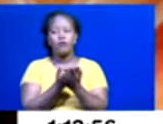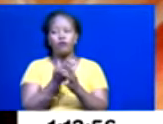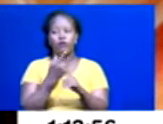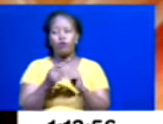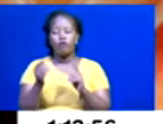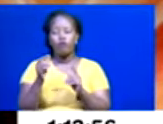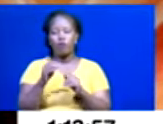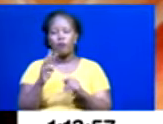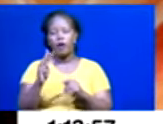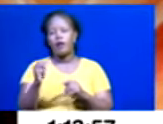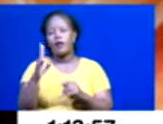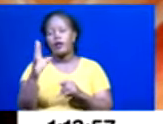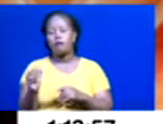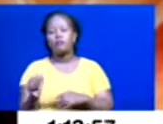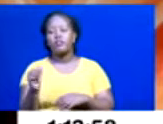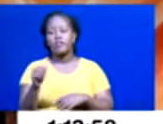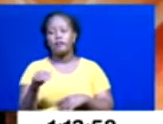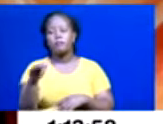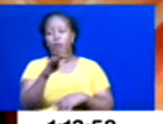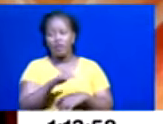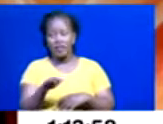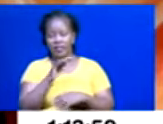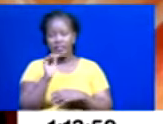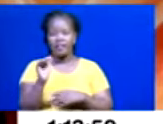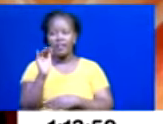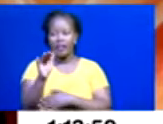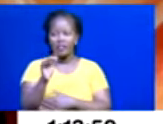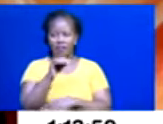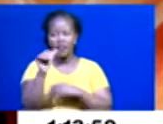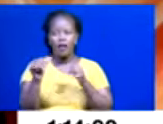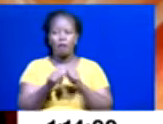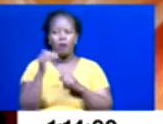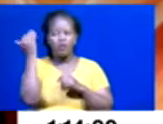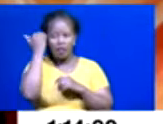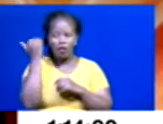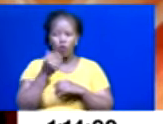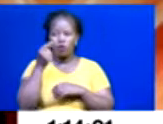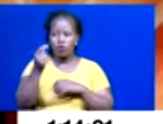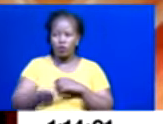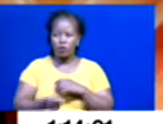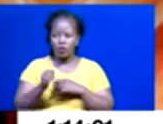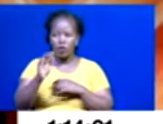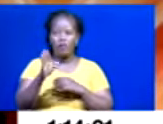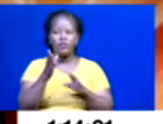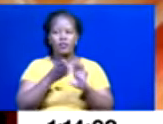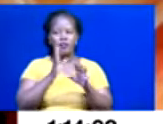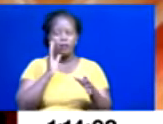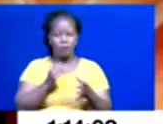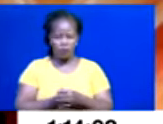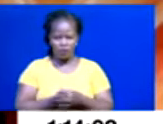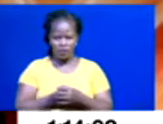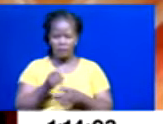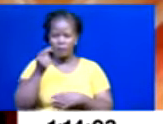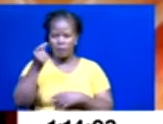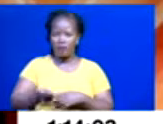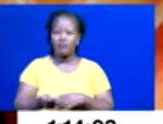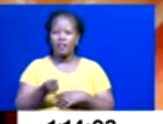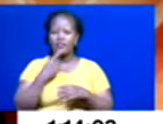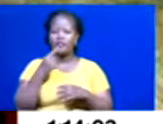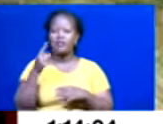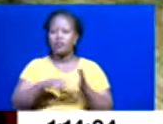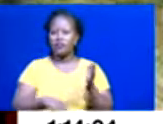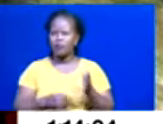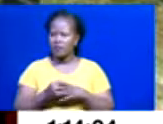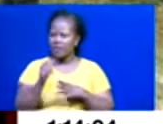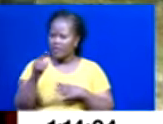County Assembly, Vincent Koskey, challenging a court ruling on his removal. Justice Sargon ruled that the appeal lacks